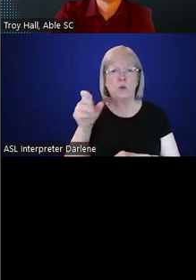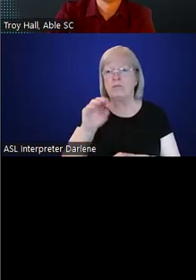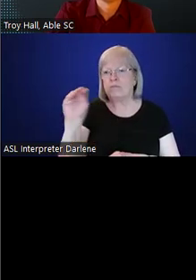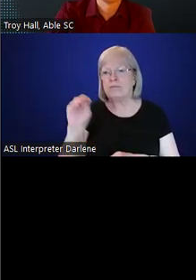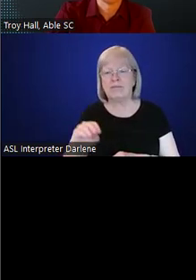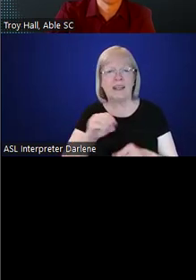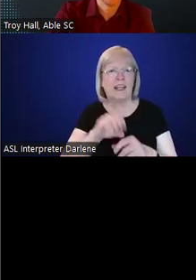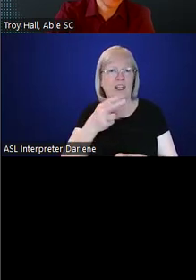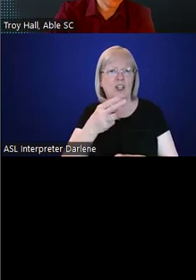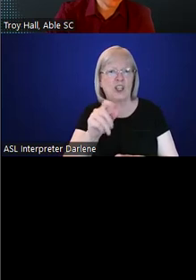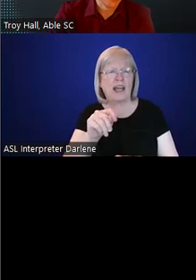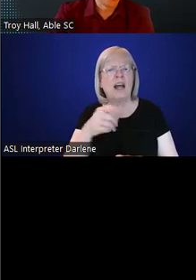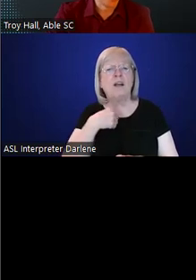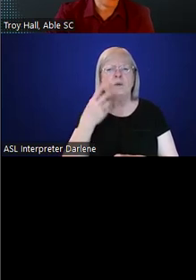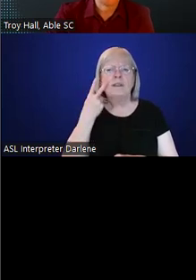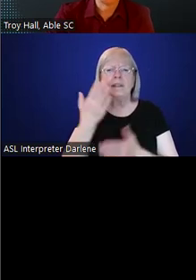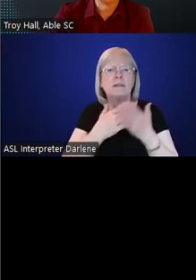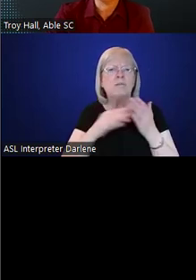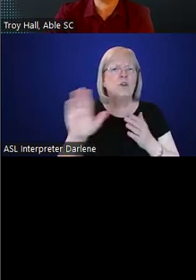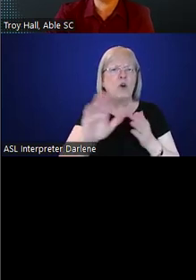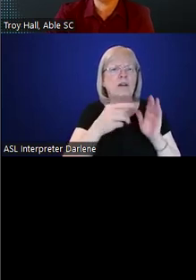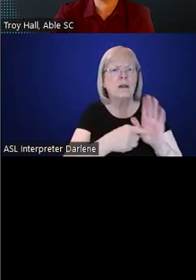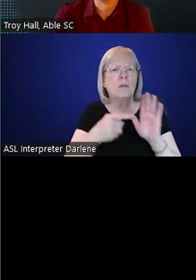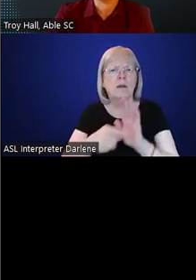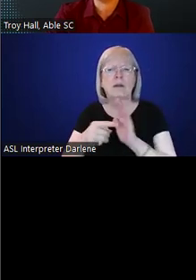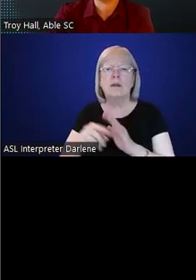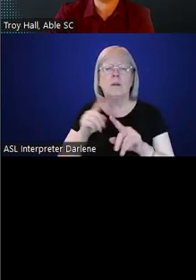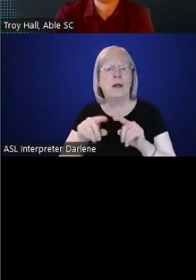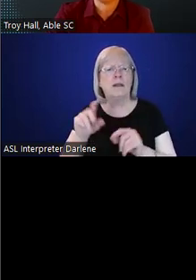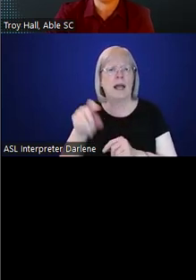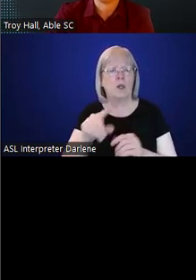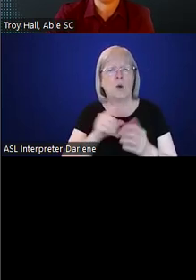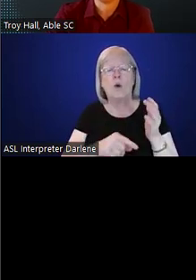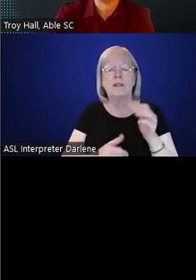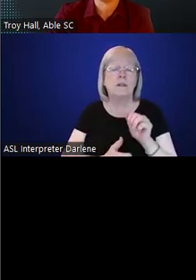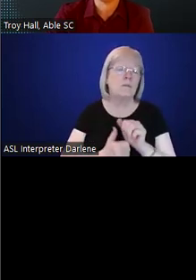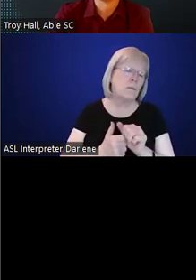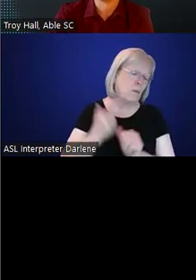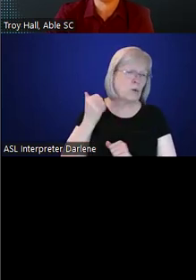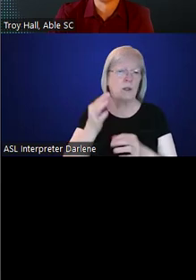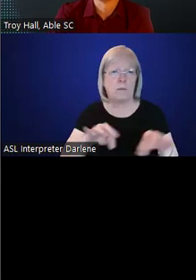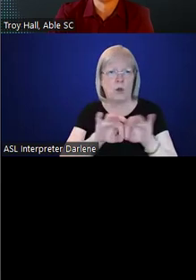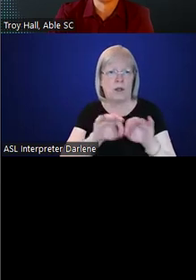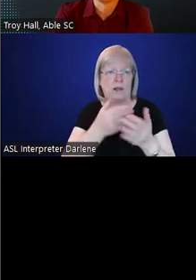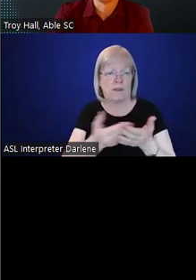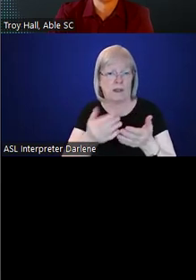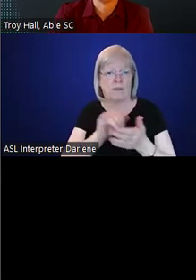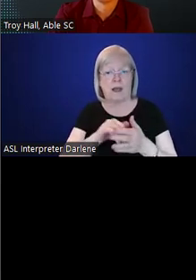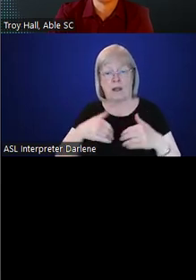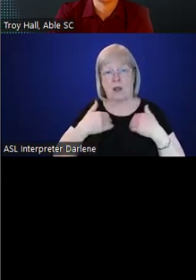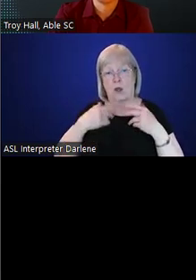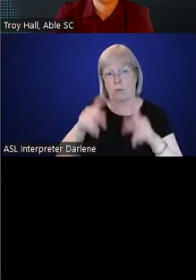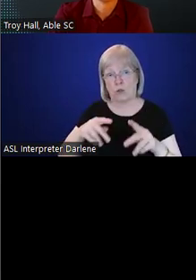want to get a few examples. What is the most important thing a young person with a disability needs